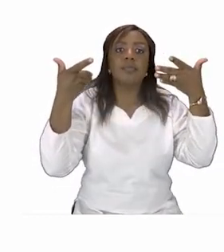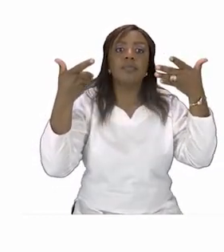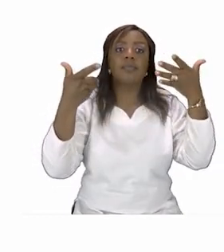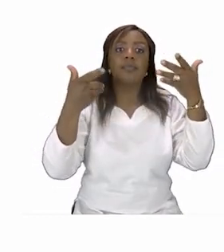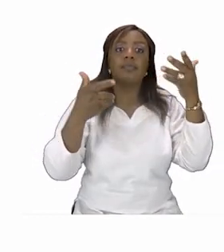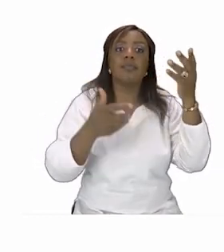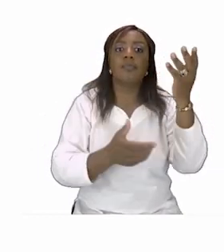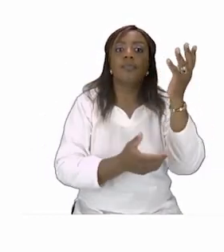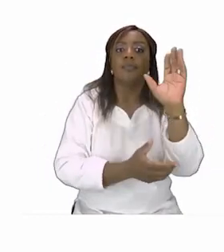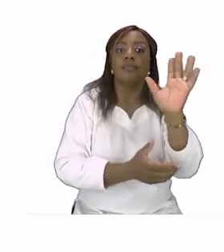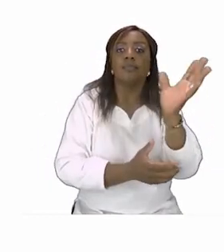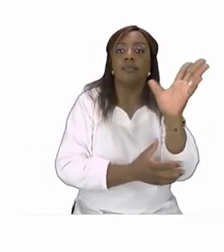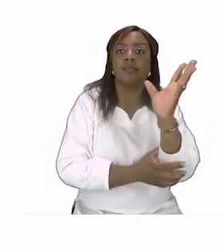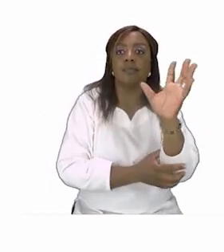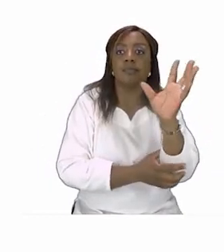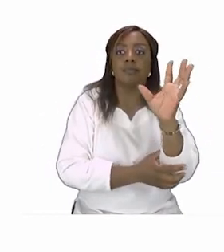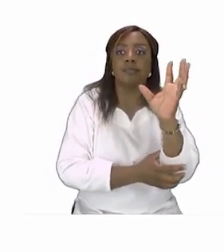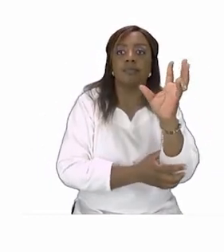tree,